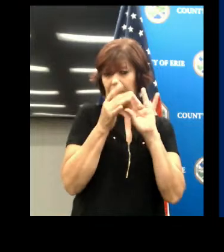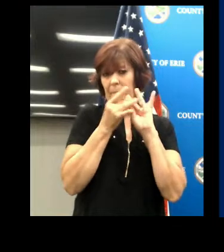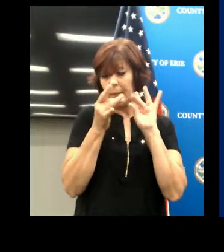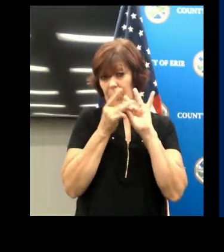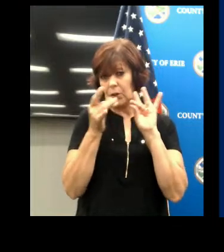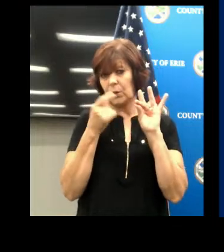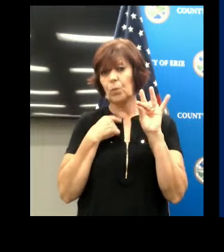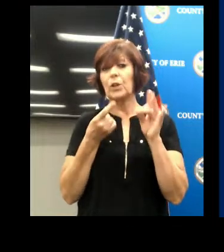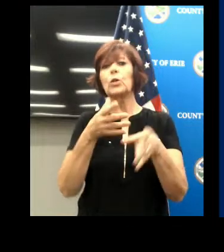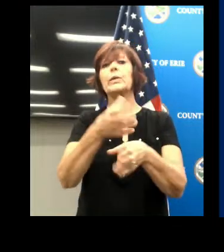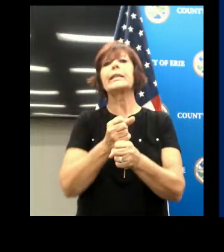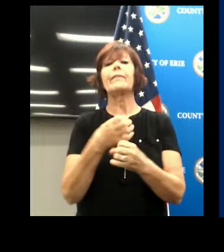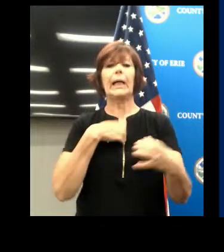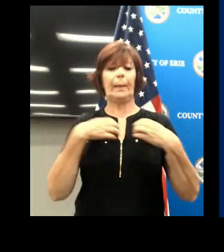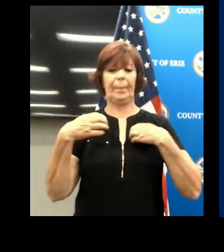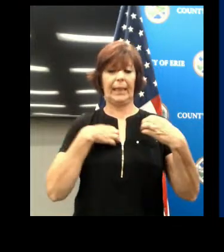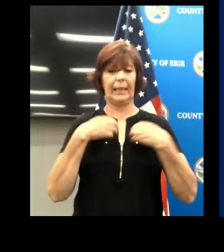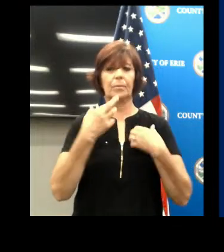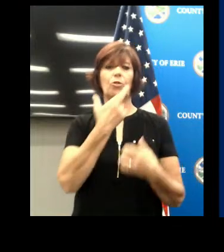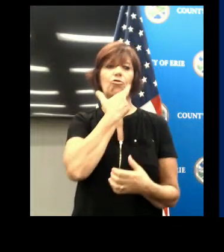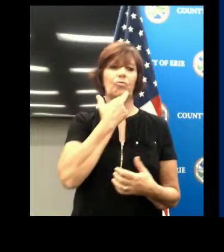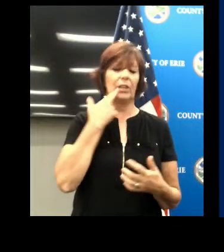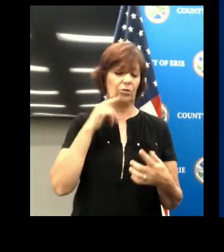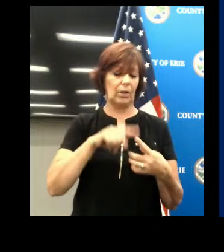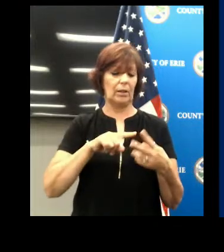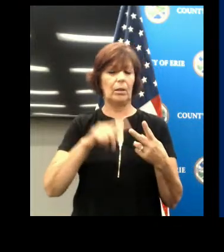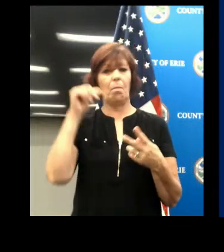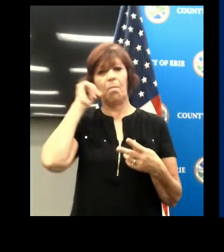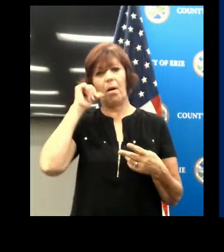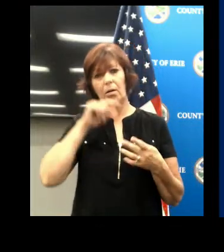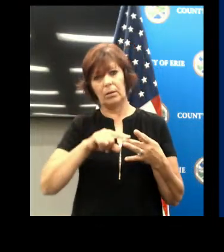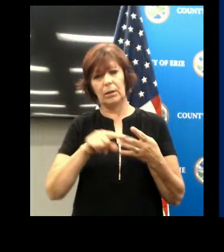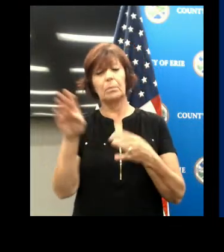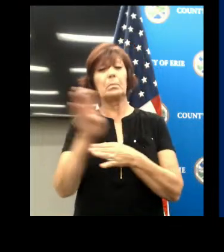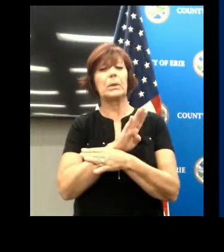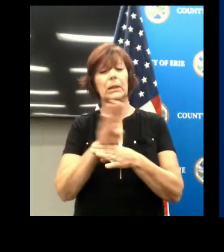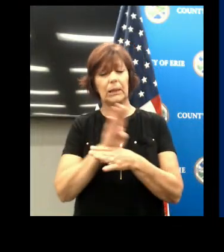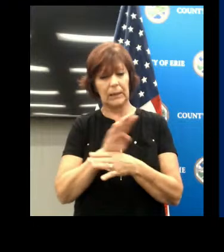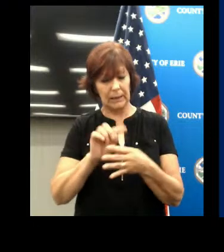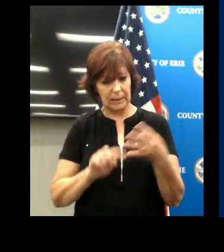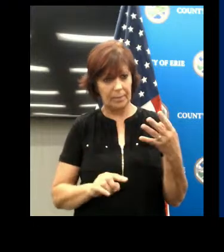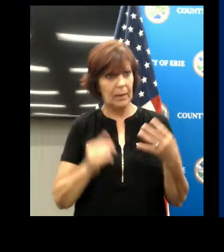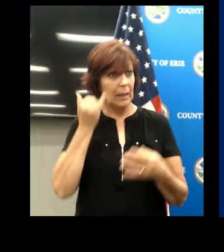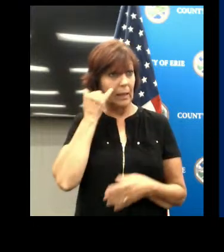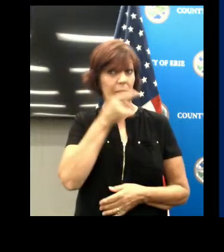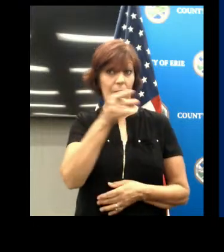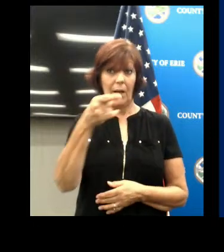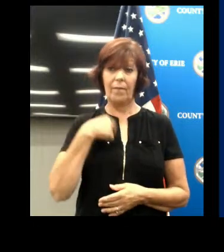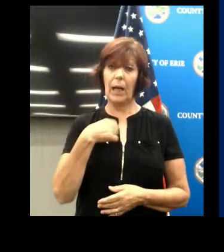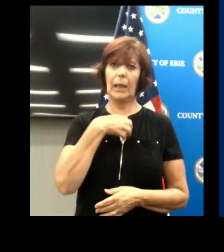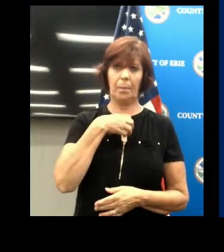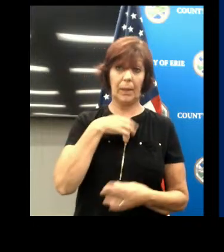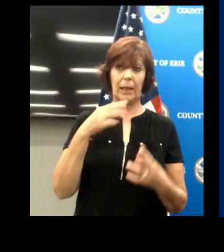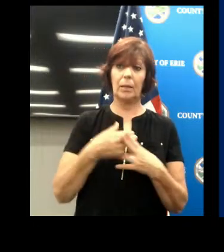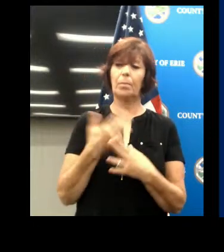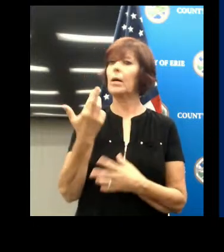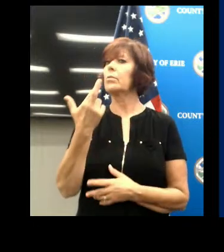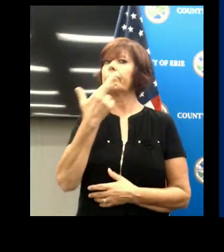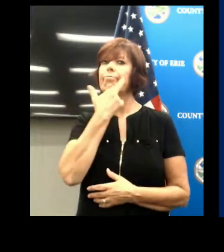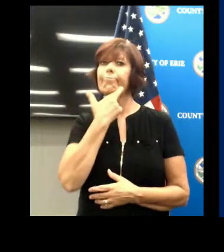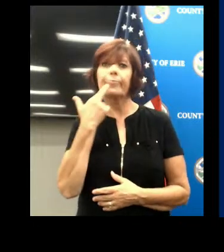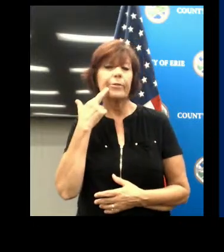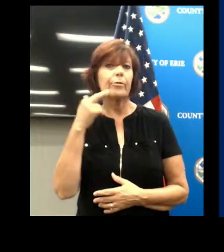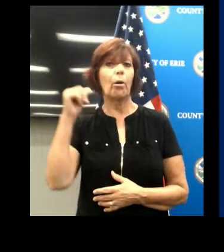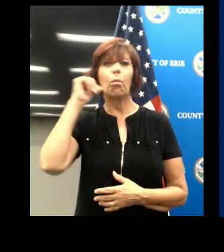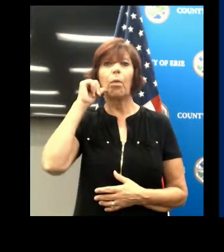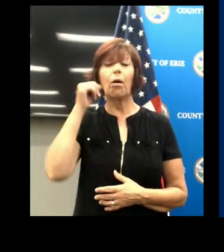receiving complaints about restaurants, bars, and businesses. If anybody has a complaint about a restaurant or bar, they can call